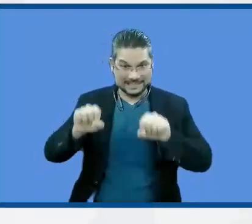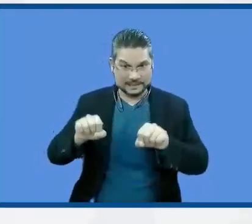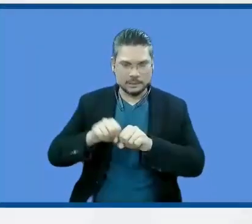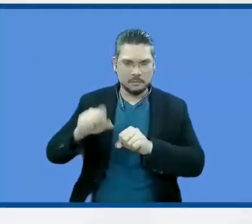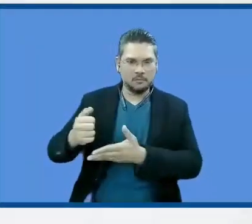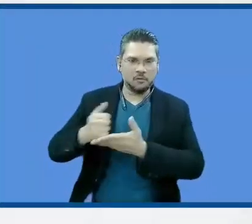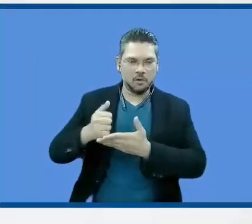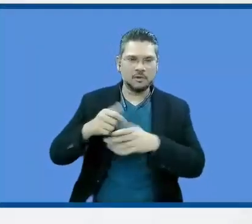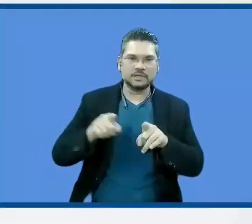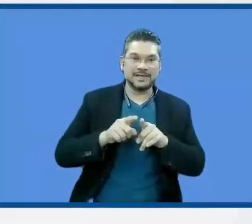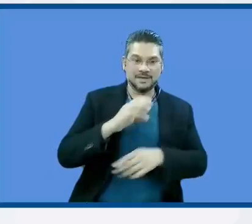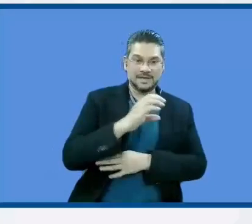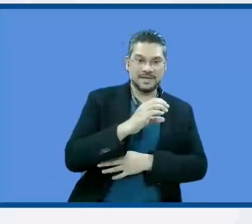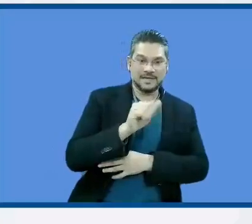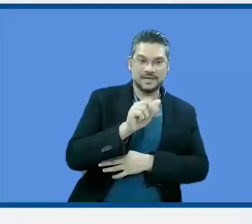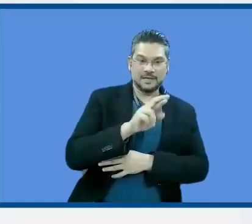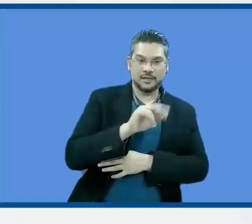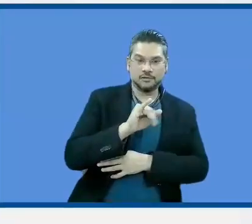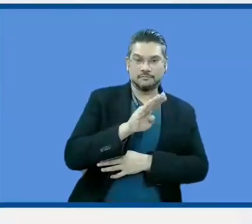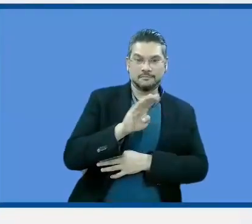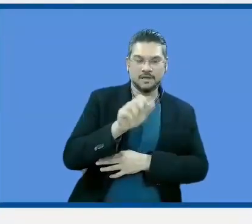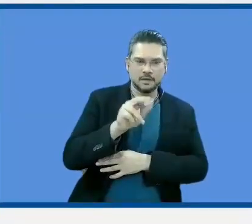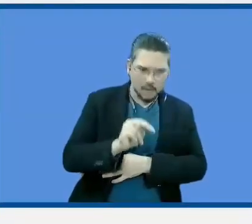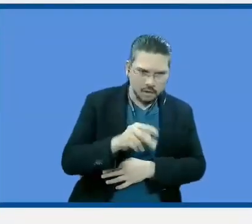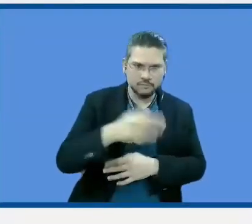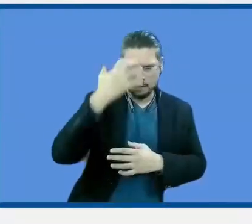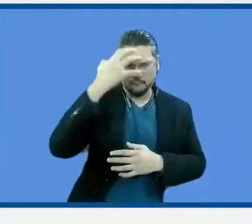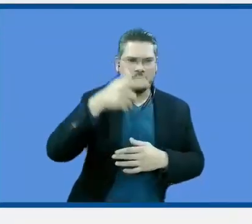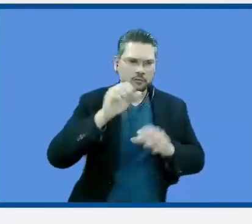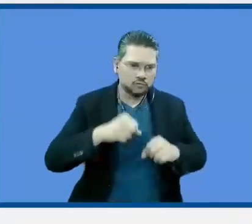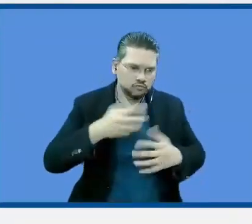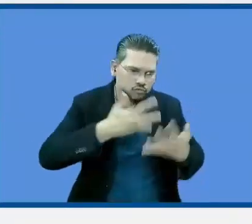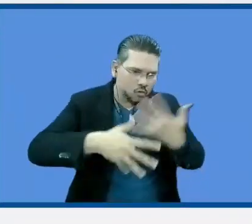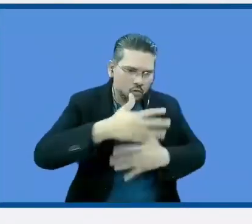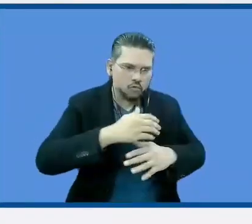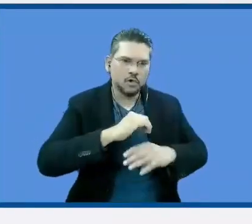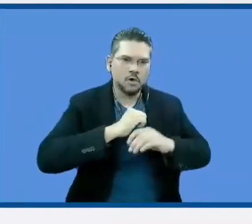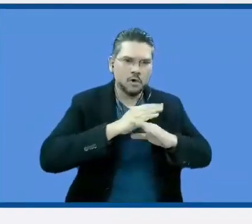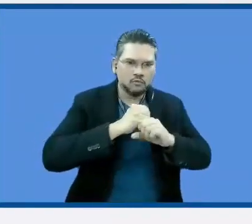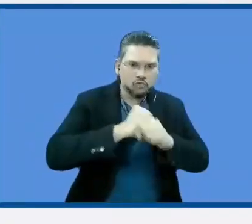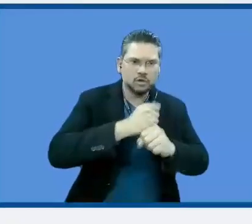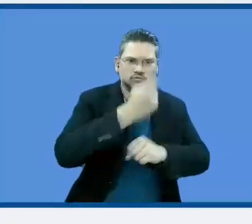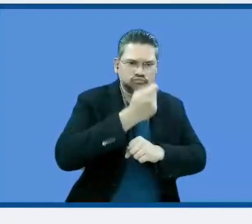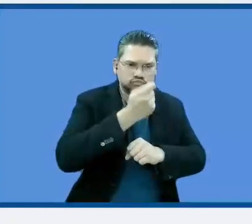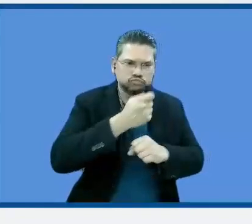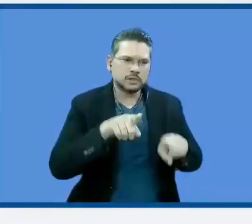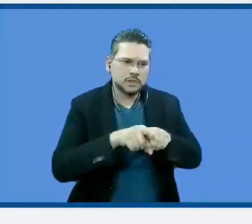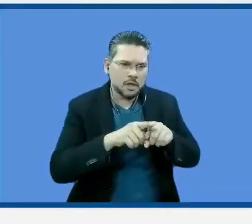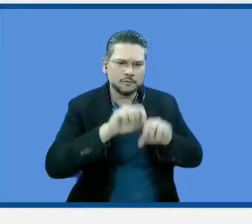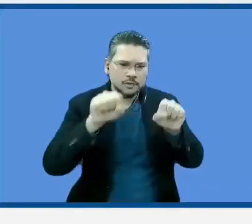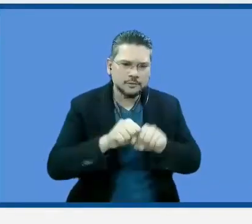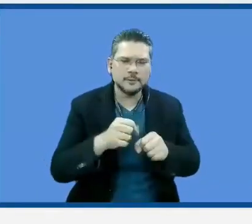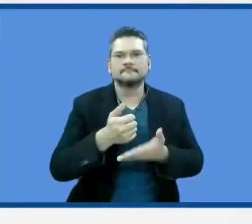government to activate their social protection systems targeting the people most in need. And technology, and most importantly,